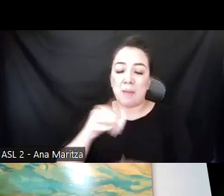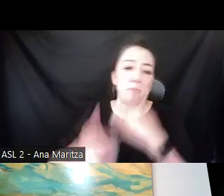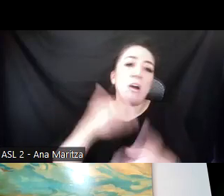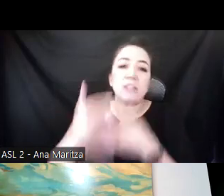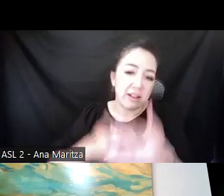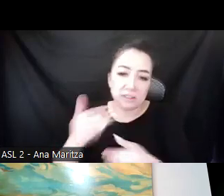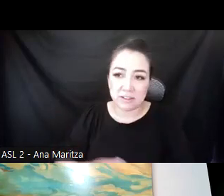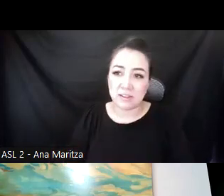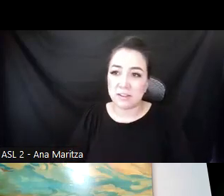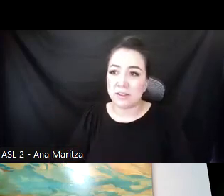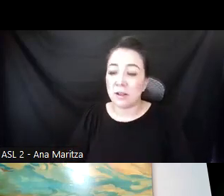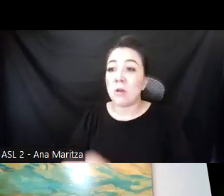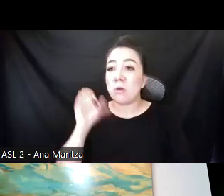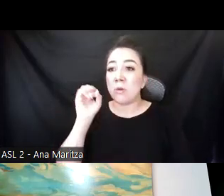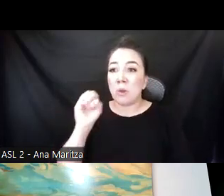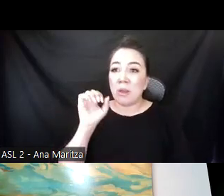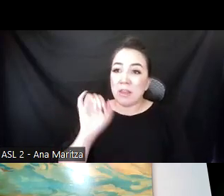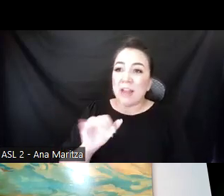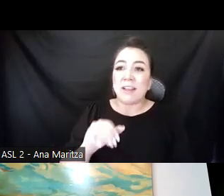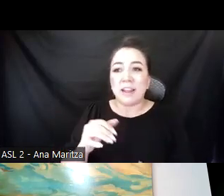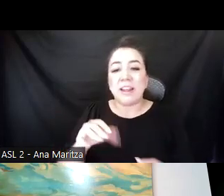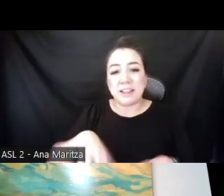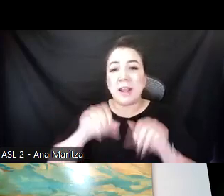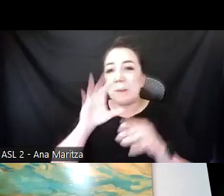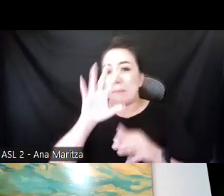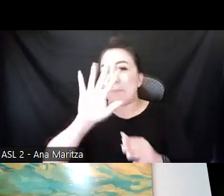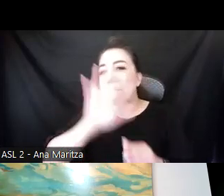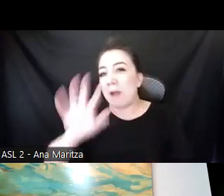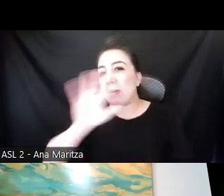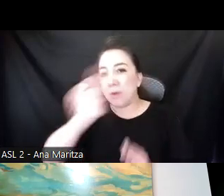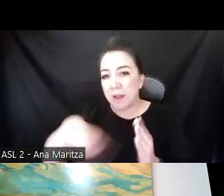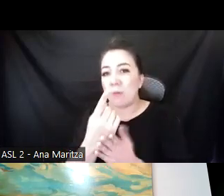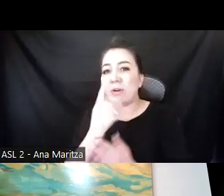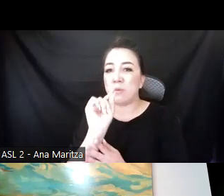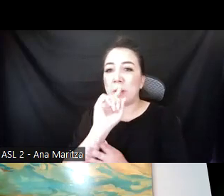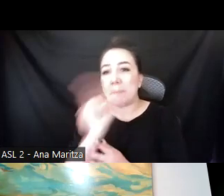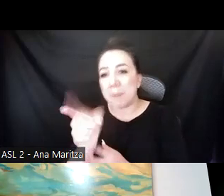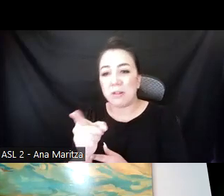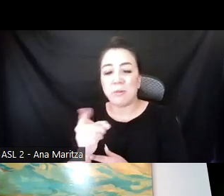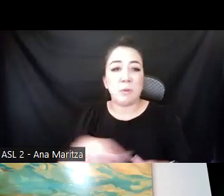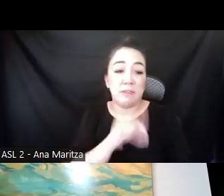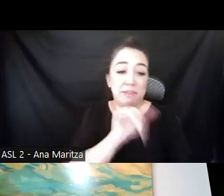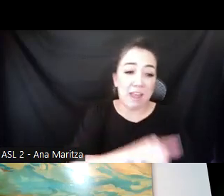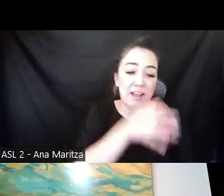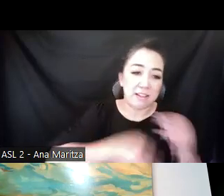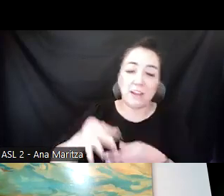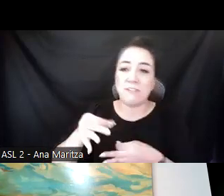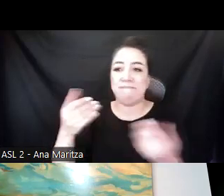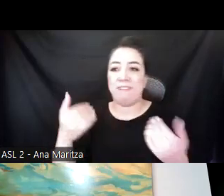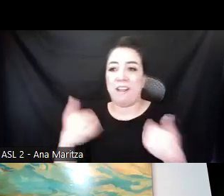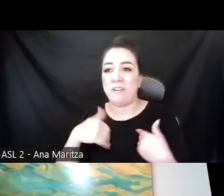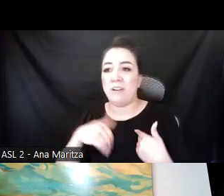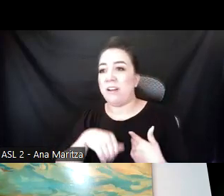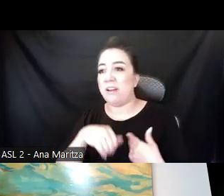process. So that's going to take about 1 hour and 20 minutes, and we're doing that instead of having a sort of other kind